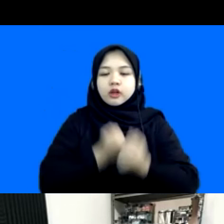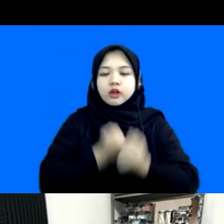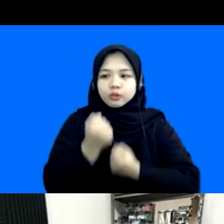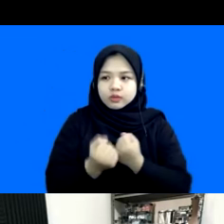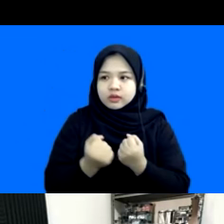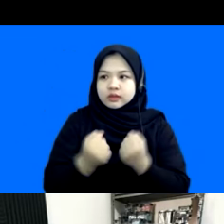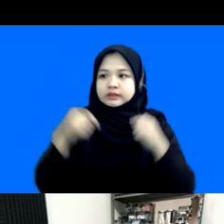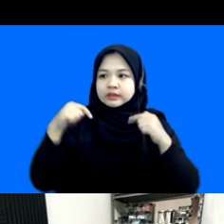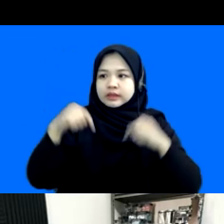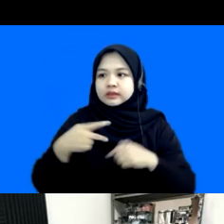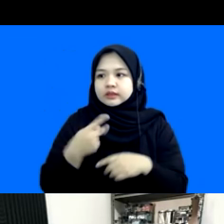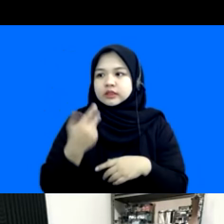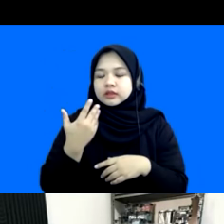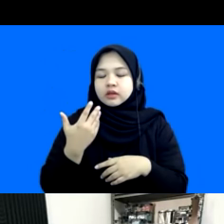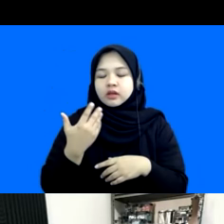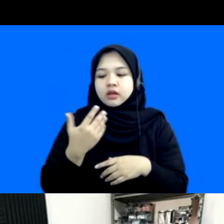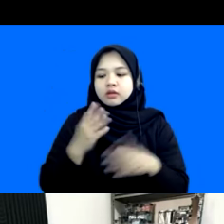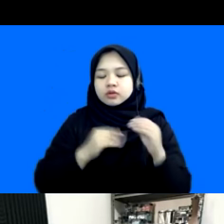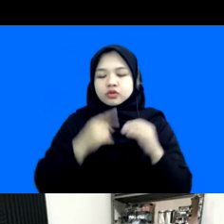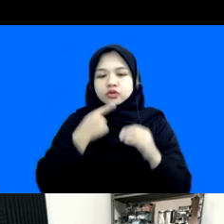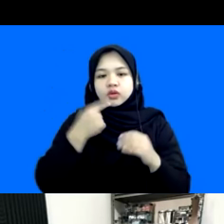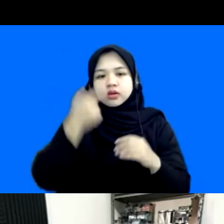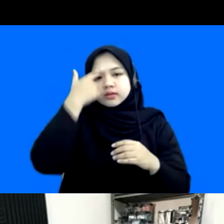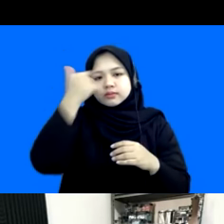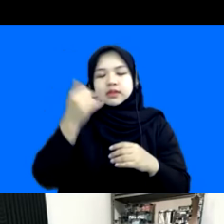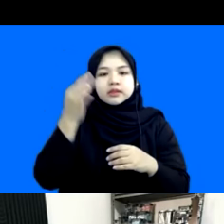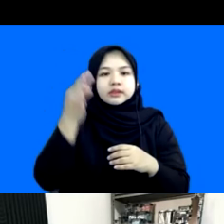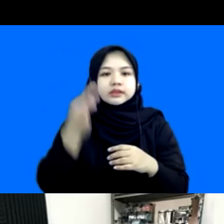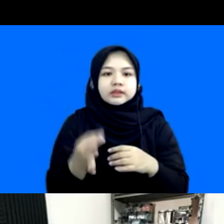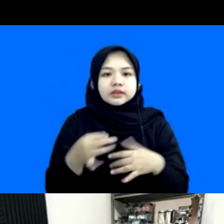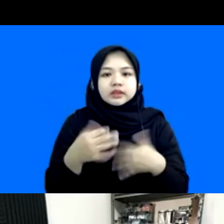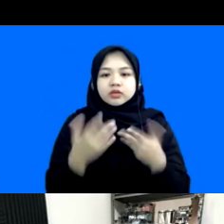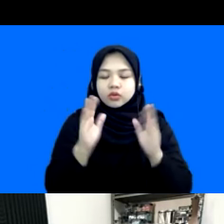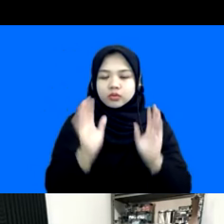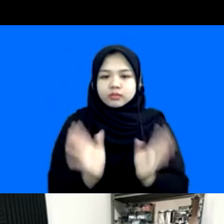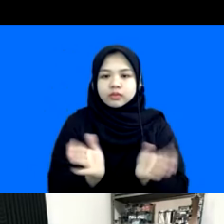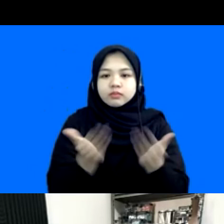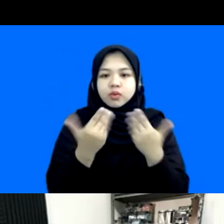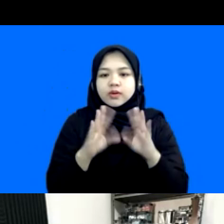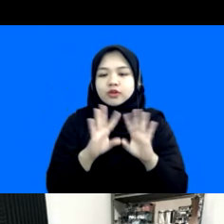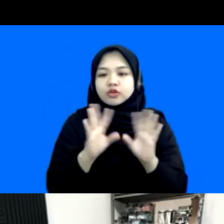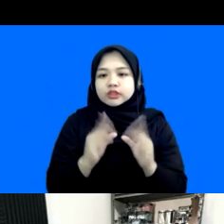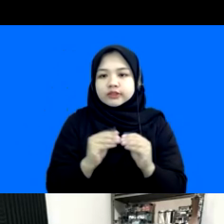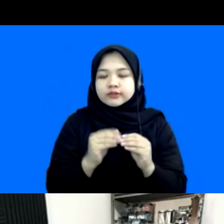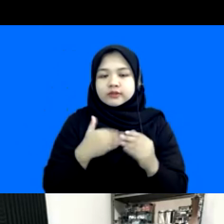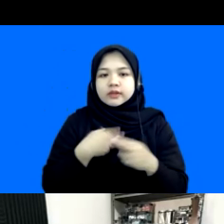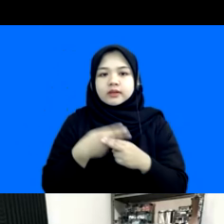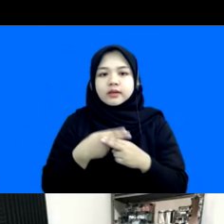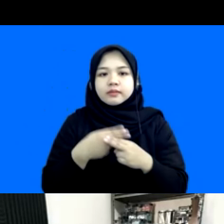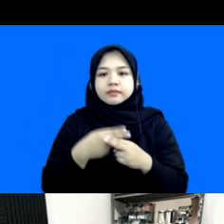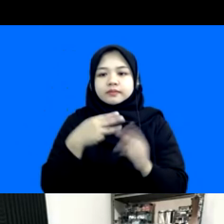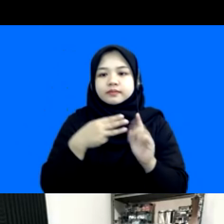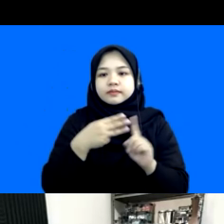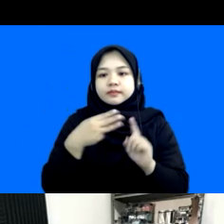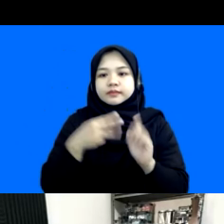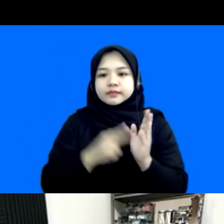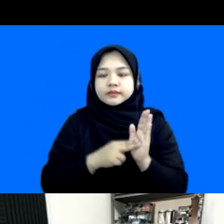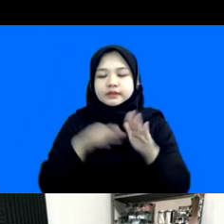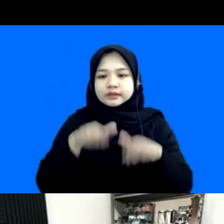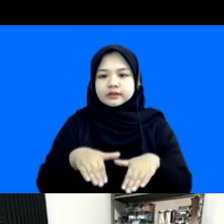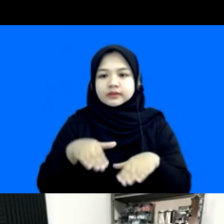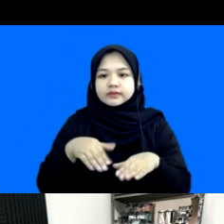or inclusive development. Right. So yeah, my name is Ben. I'm based in the Philippines. I mostly work at the intersection